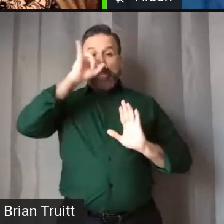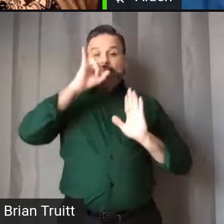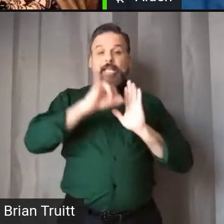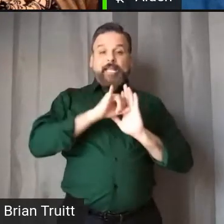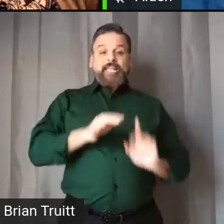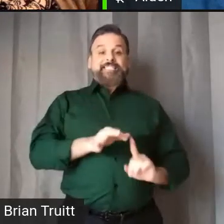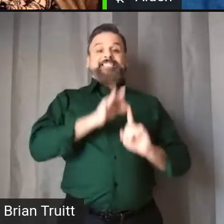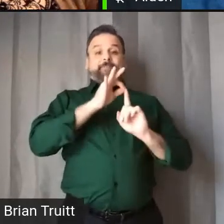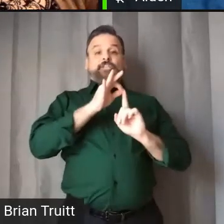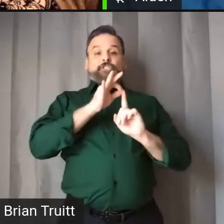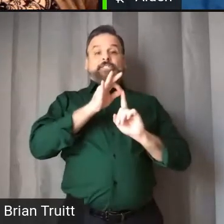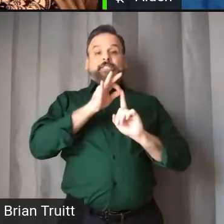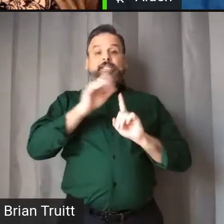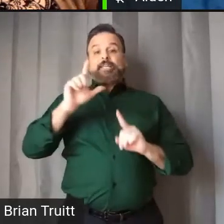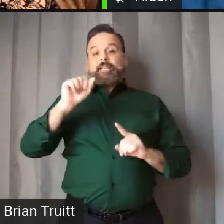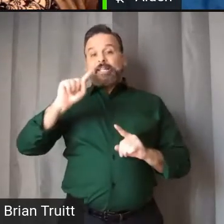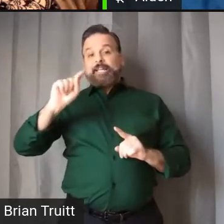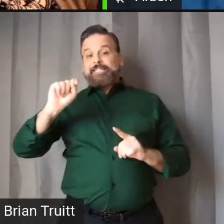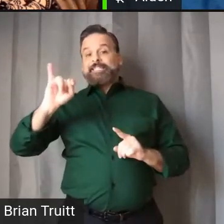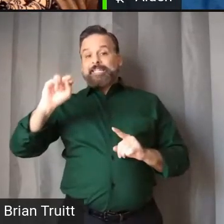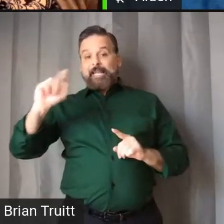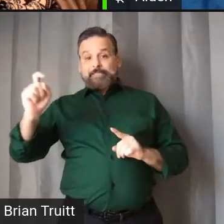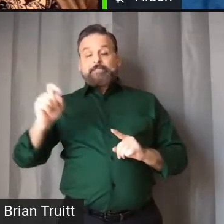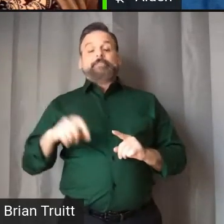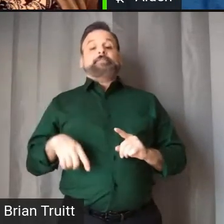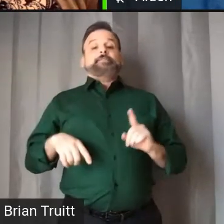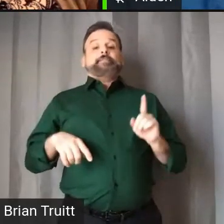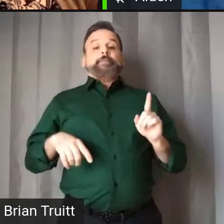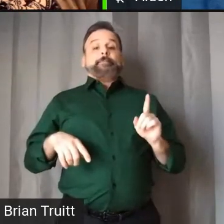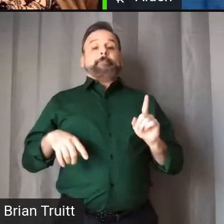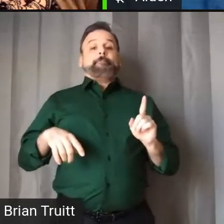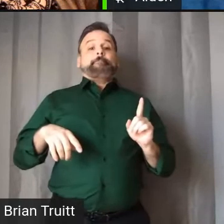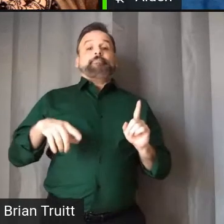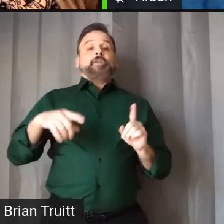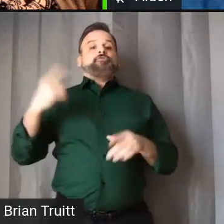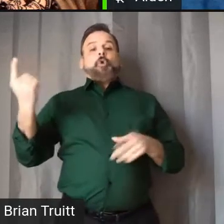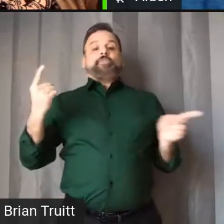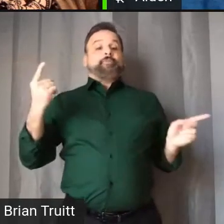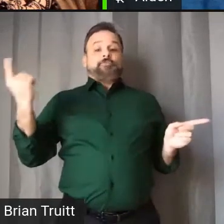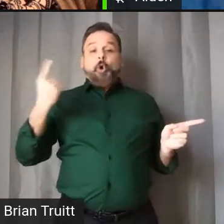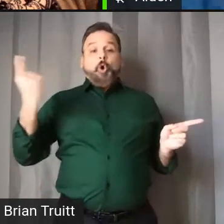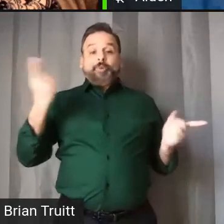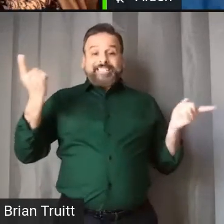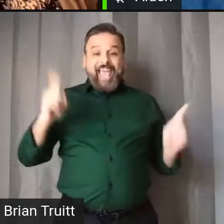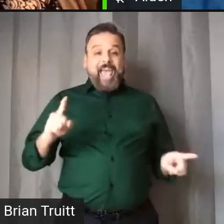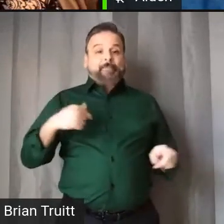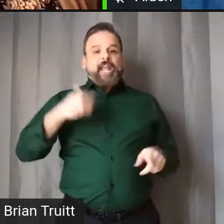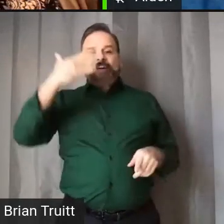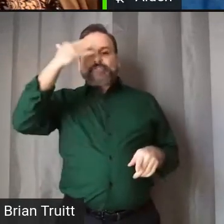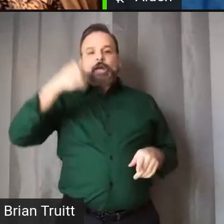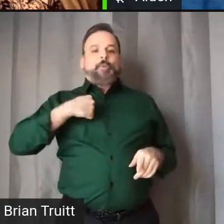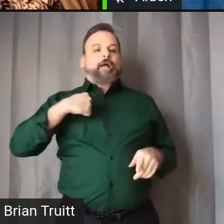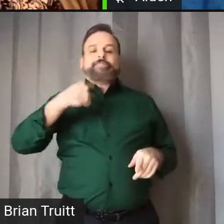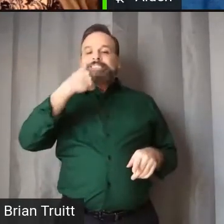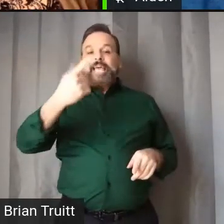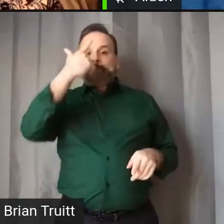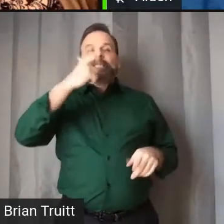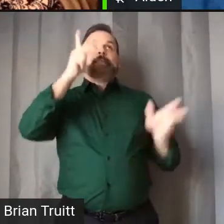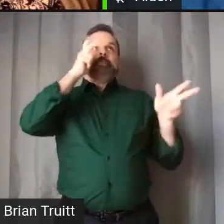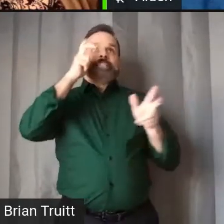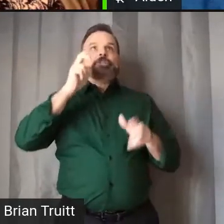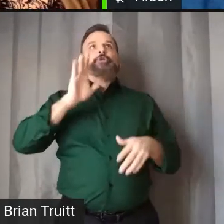tied into being Latinx. Gosh, this always happens. I forget what I'm going to say because I'm just listening to everyone's amazing answers.